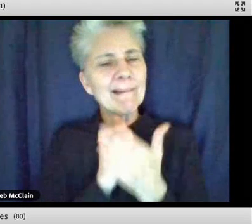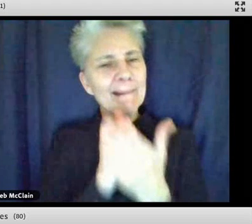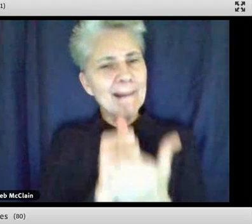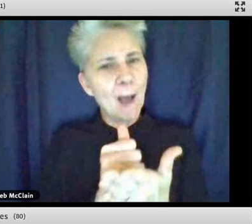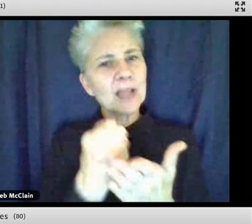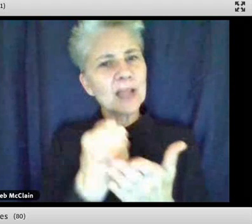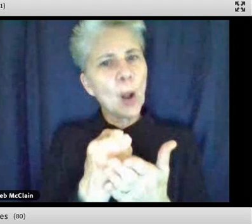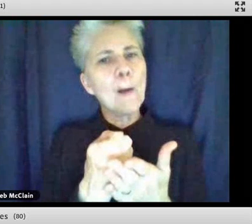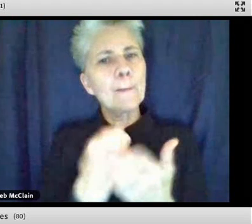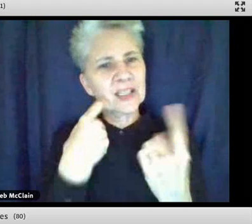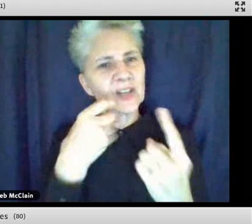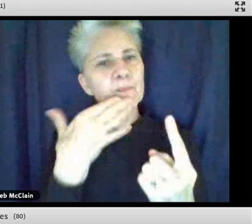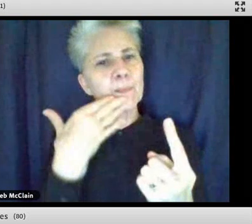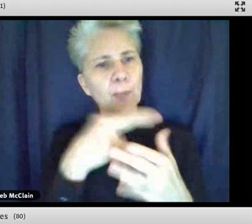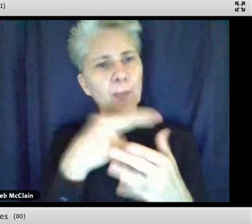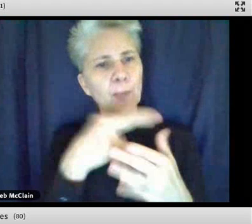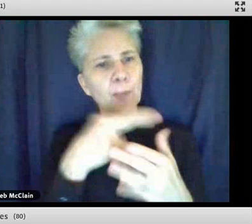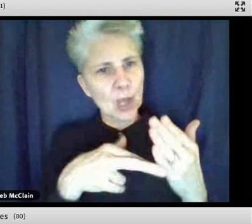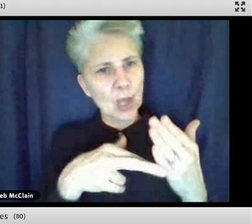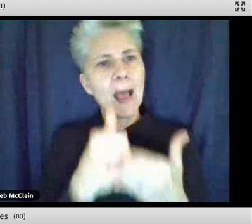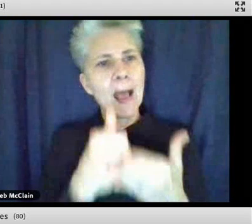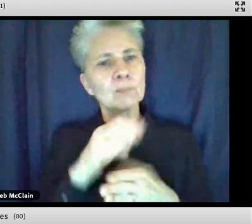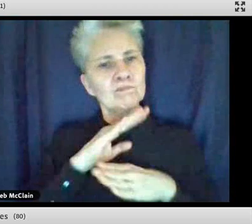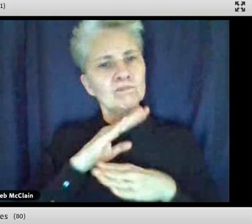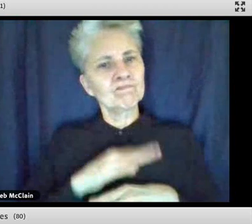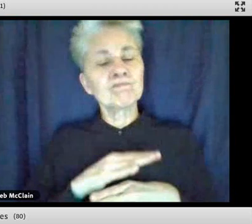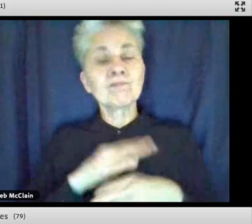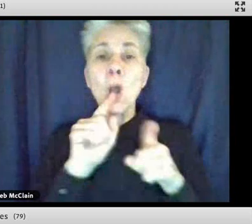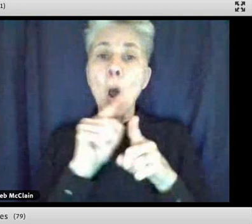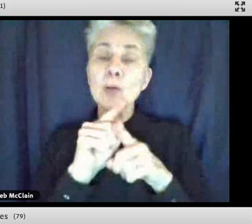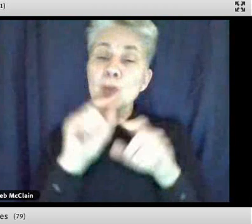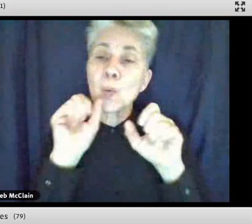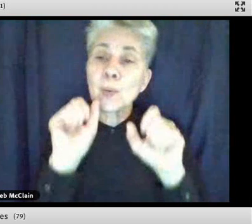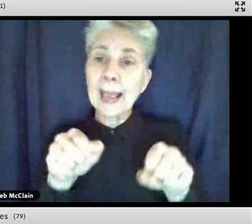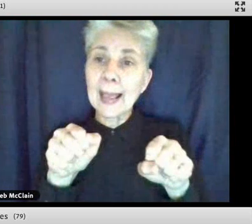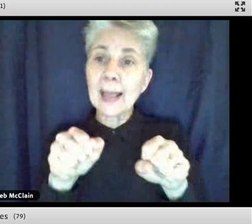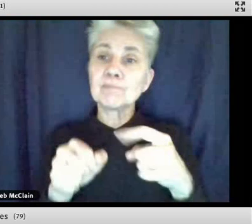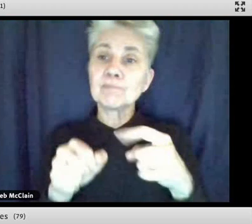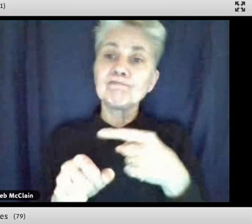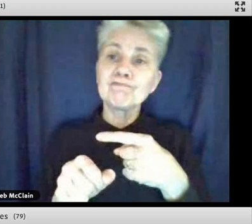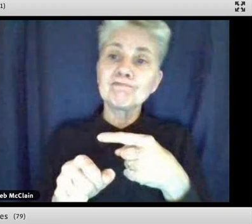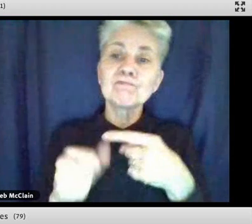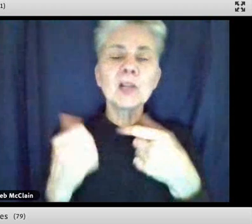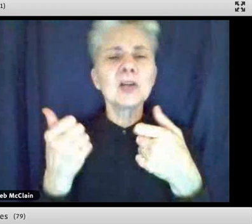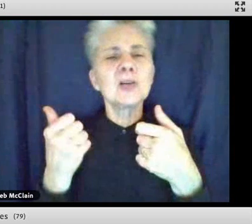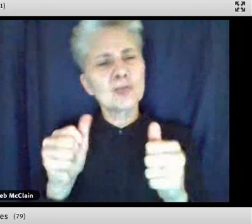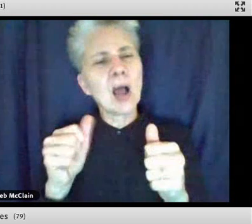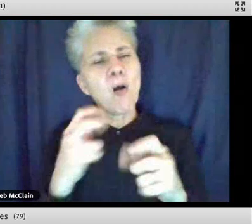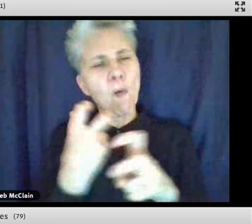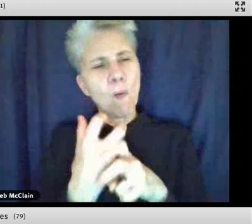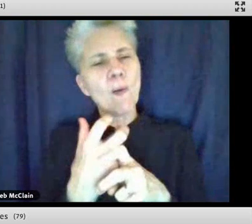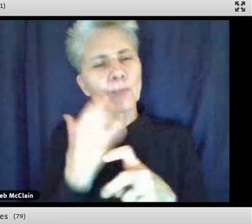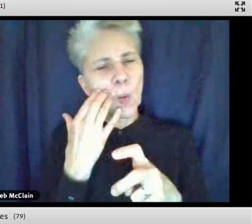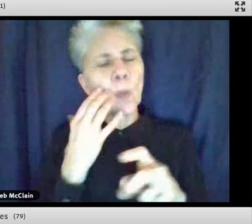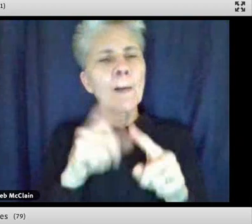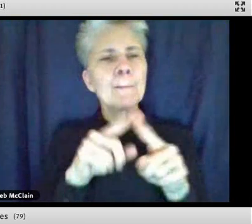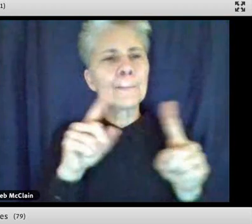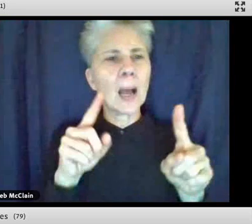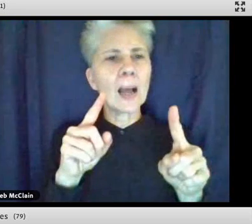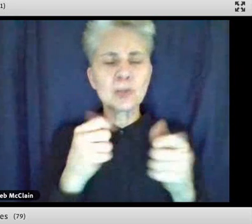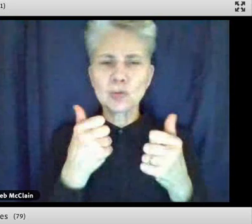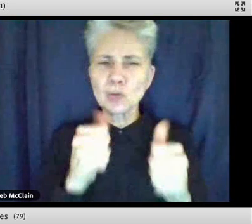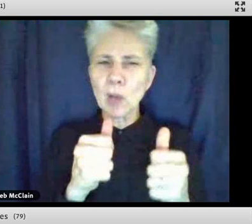bit achieve better results. Also, you're trying, it's very hard, but